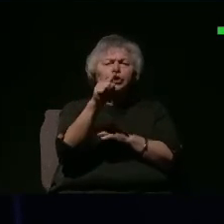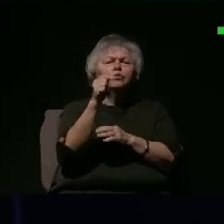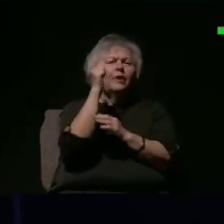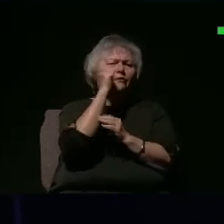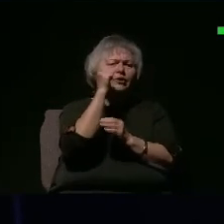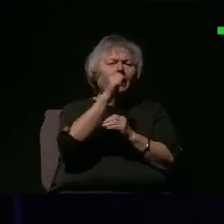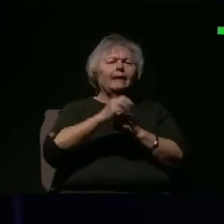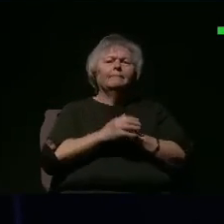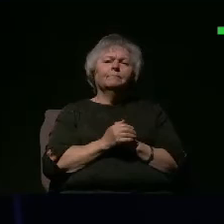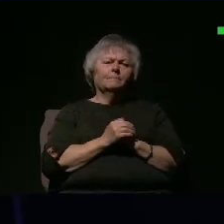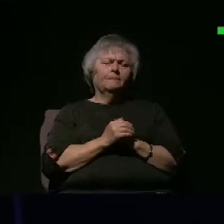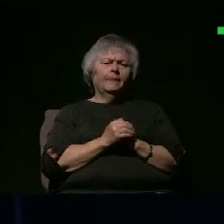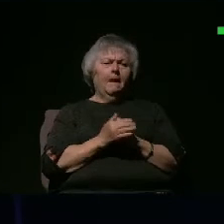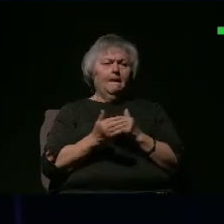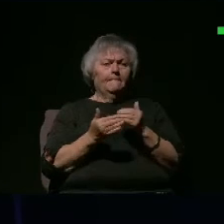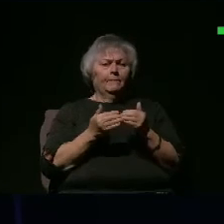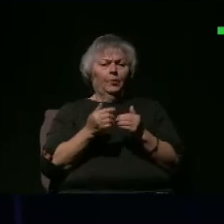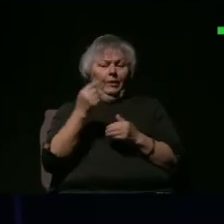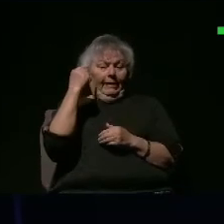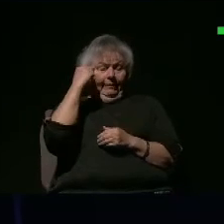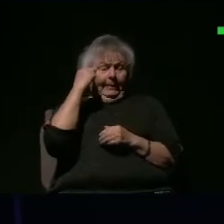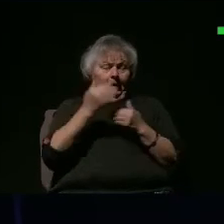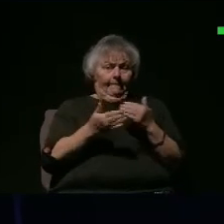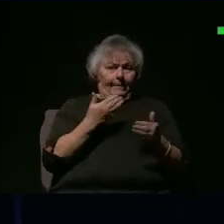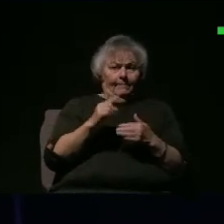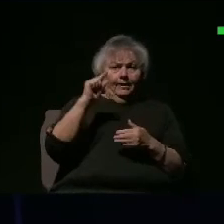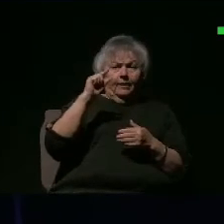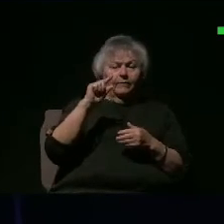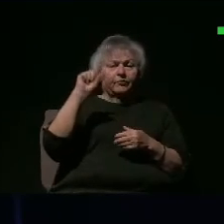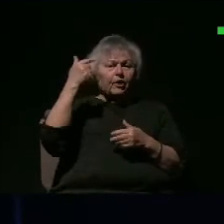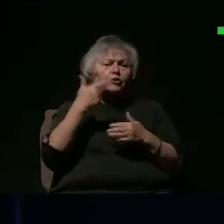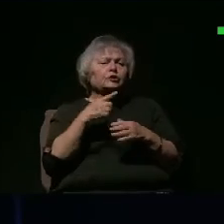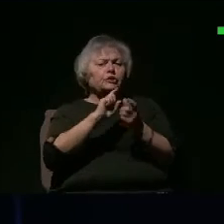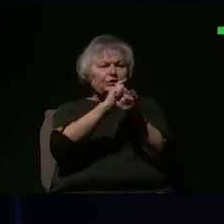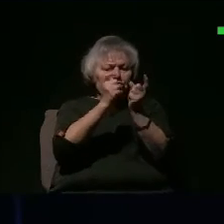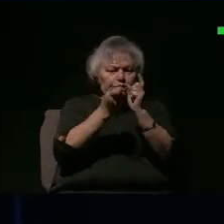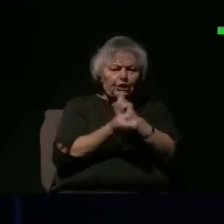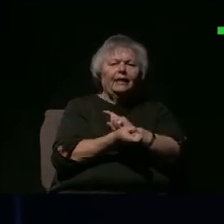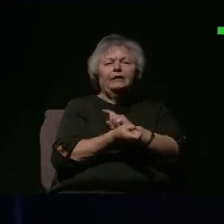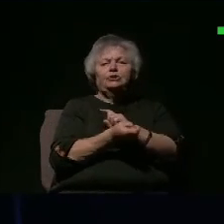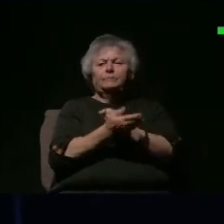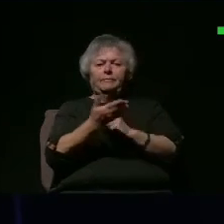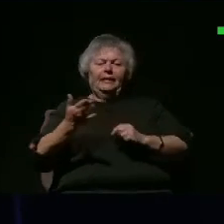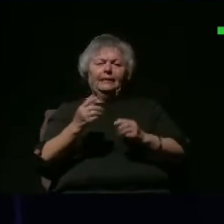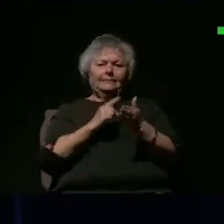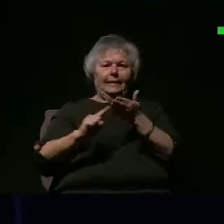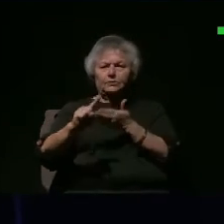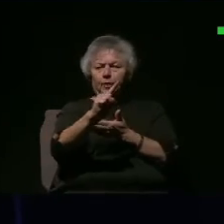the governor is going to change some of the restrictions next week. We don't know how that's going to go. But